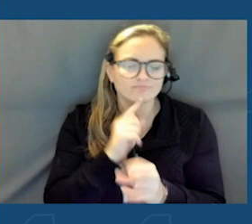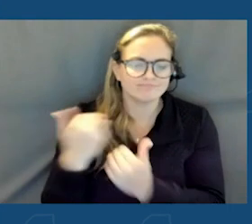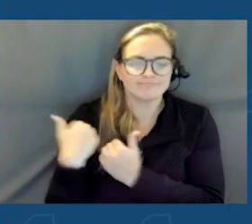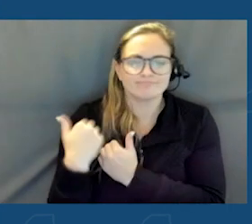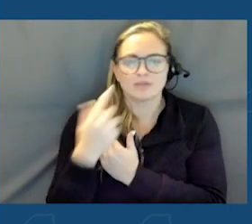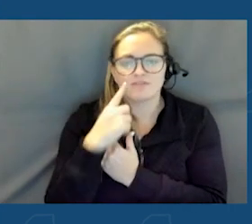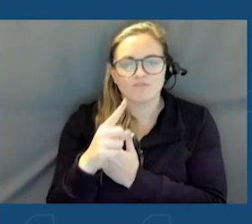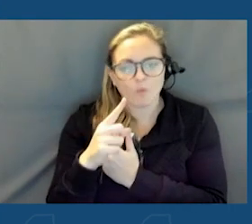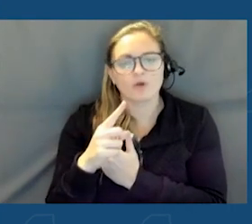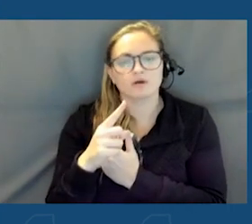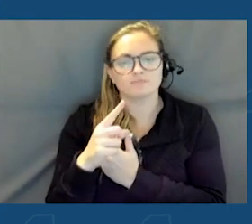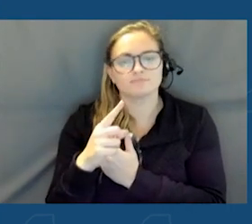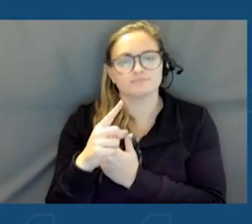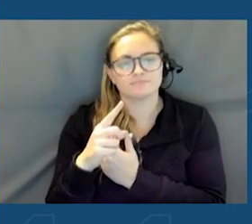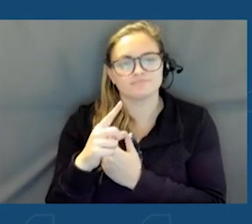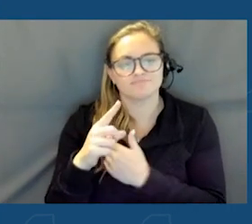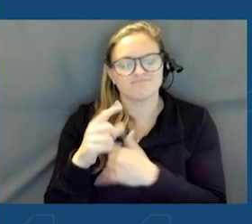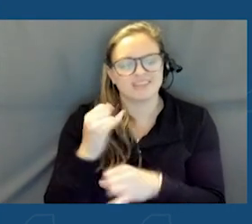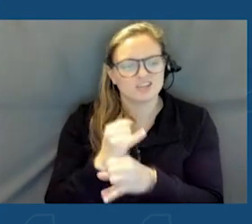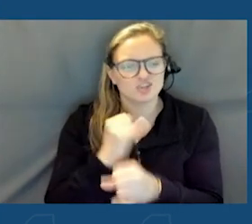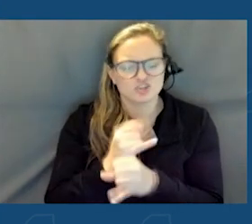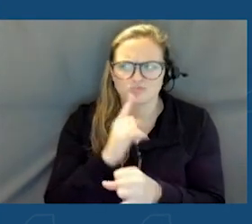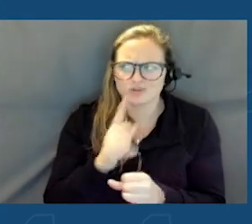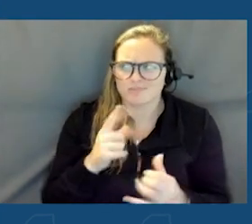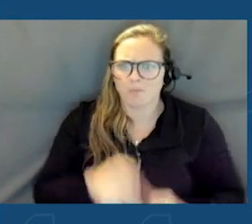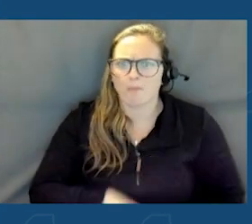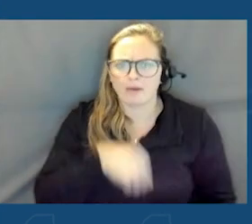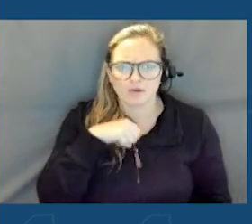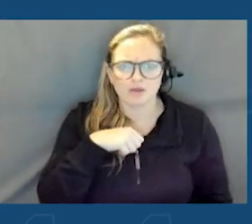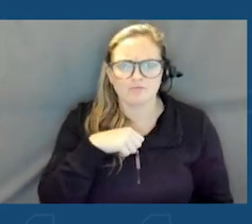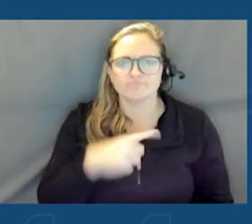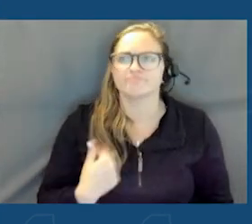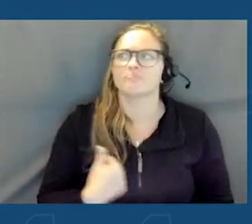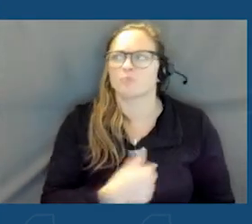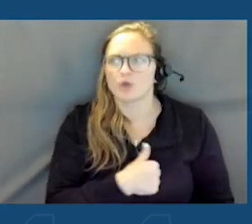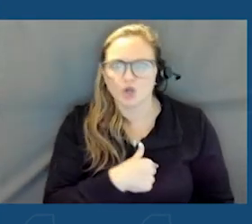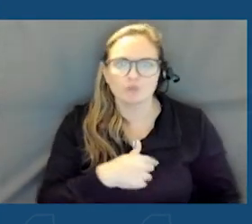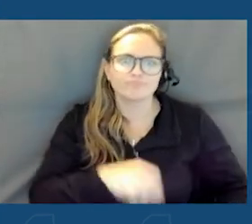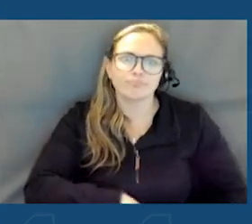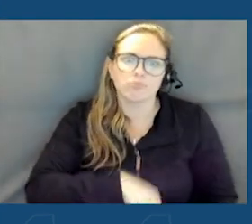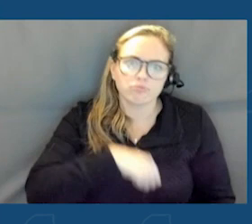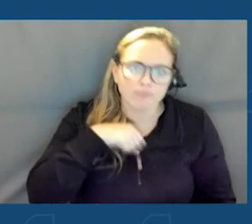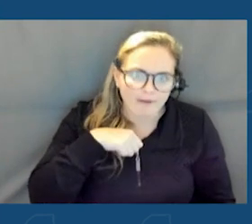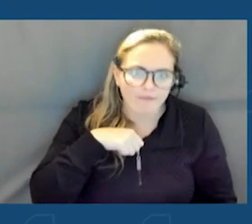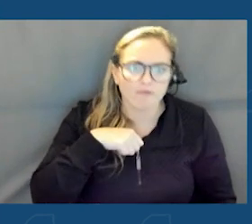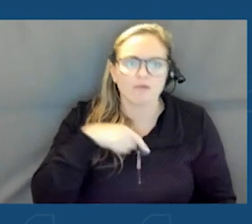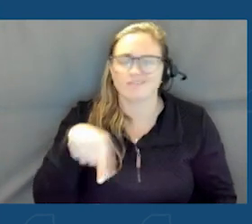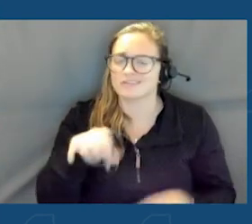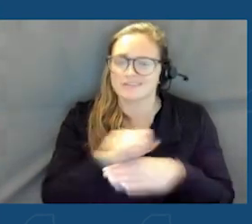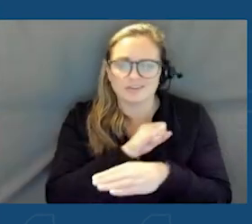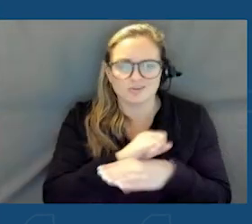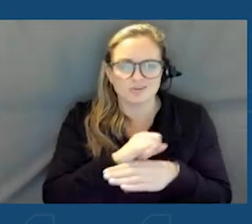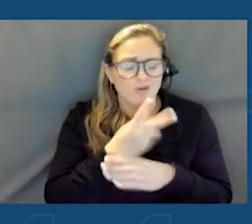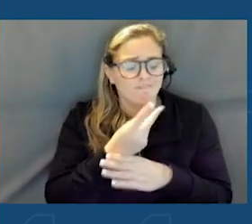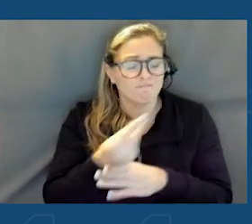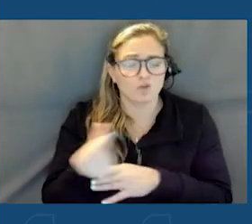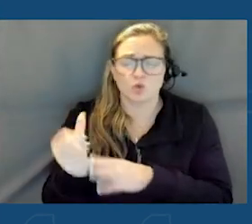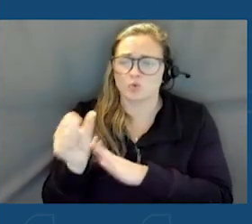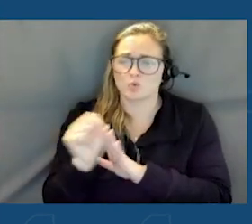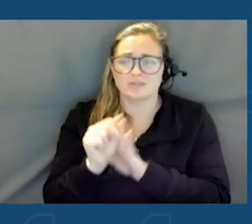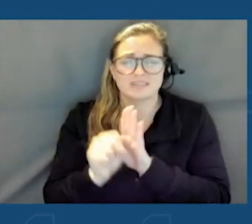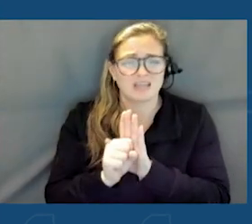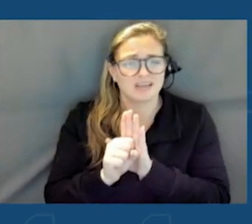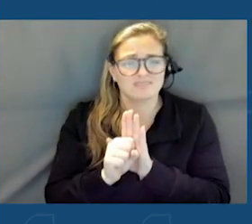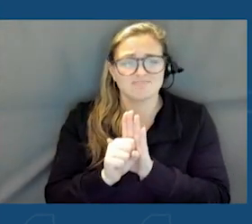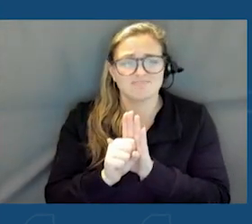industry that we're extremely proud of here in the state of New York. And I'll say that again, we're proud of this industry because there's very few states that can